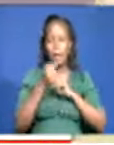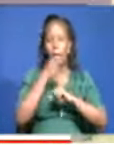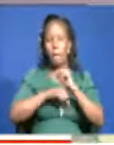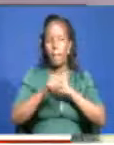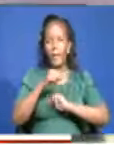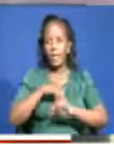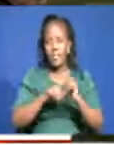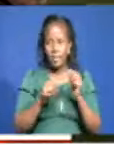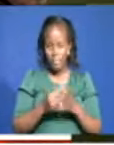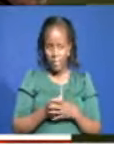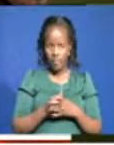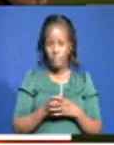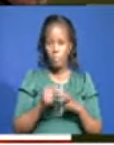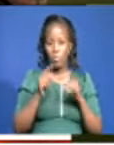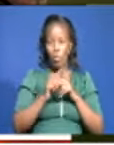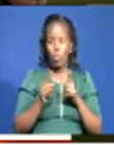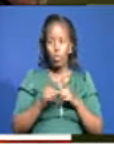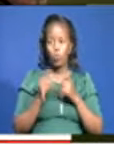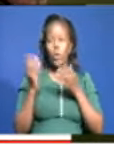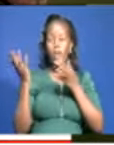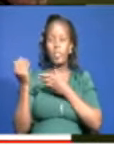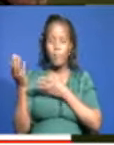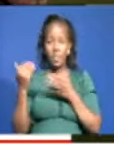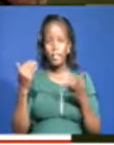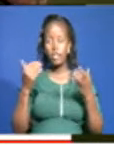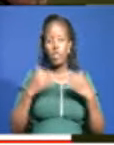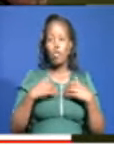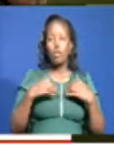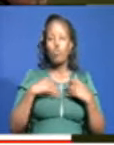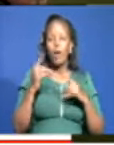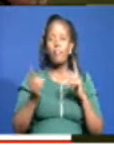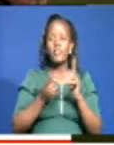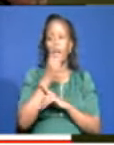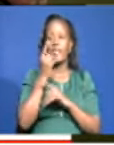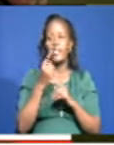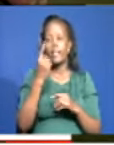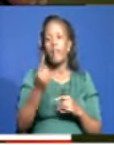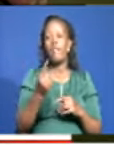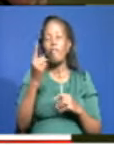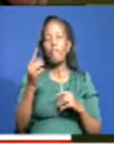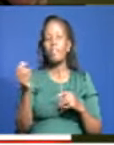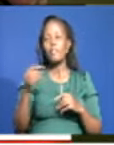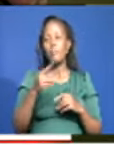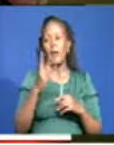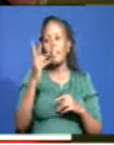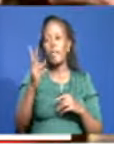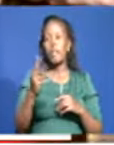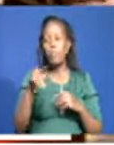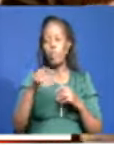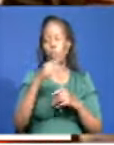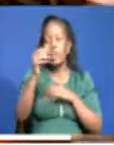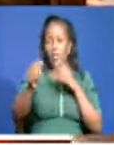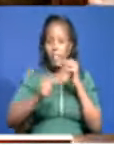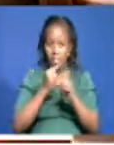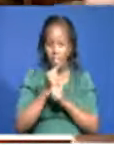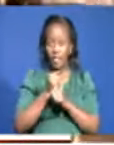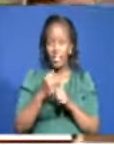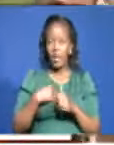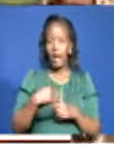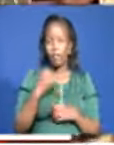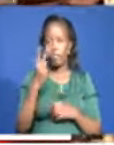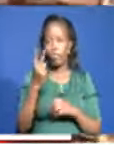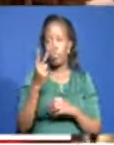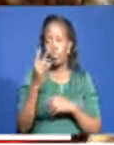The expected timeline of ATMIS assignment, which commenced on the 1st of April 2022, is 2 years and 8 months. This was